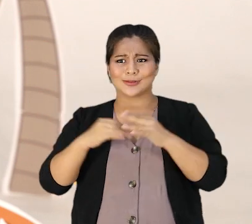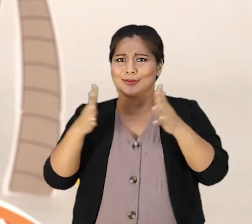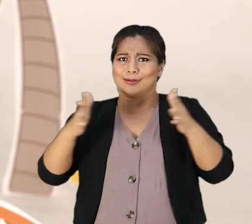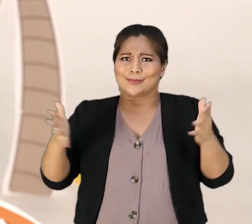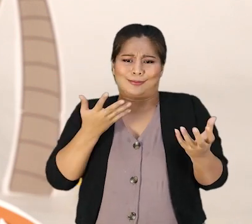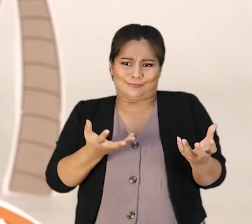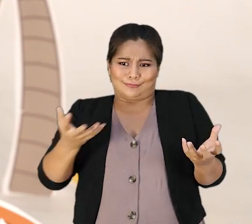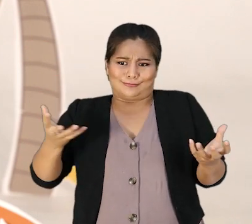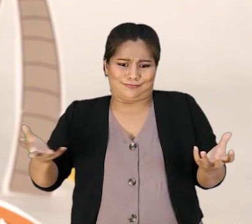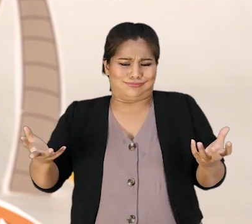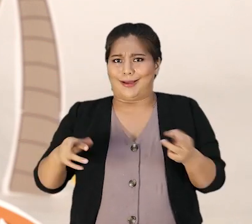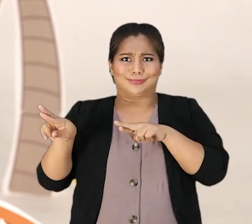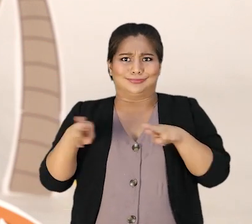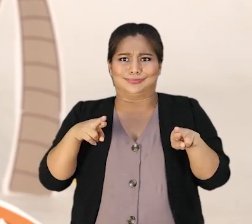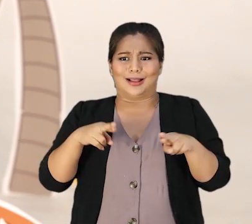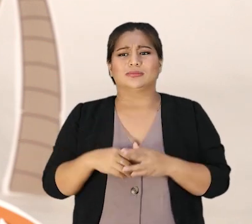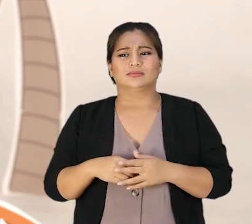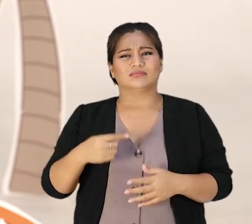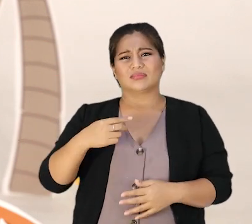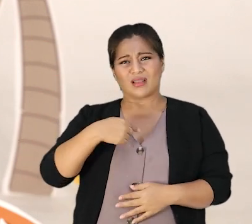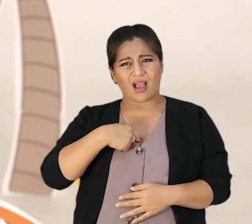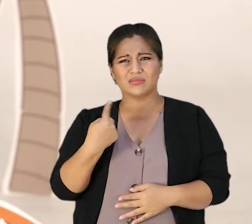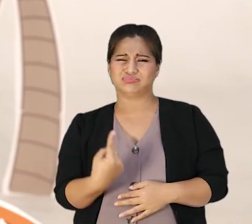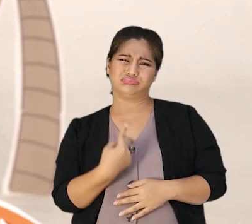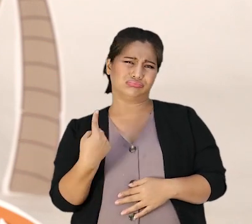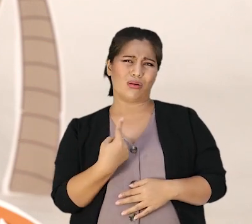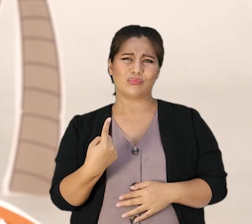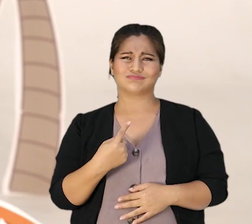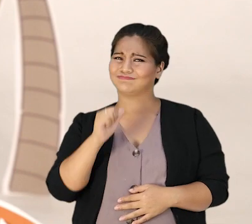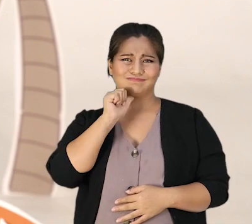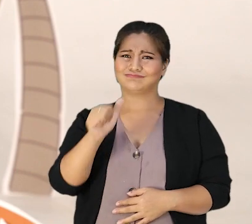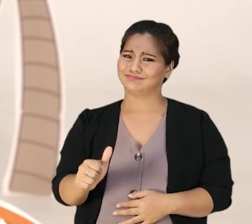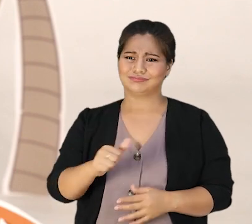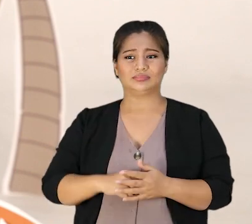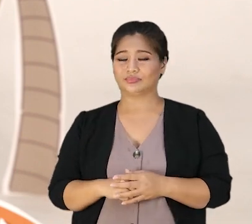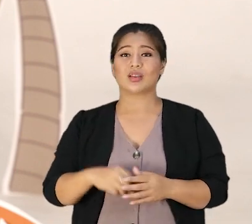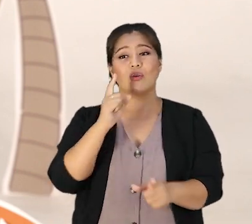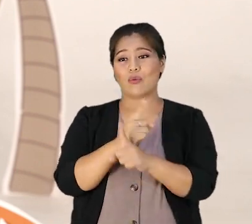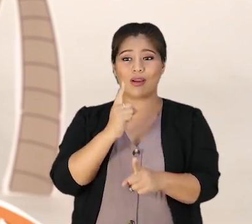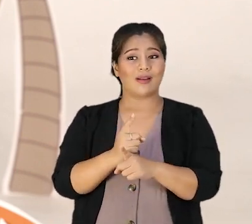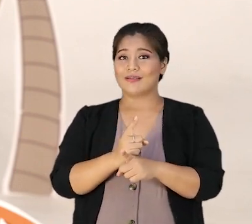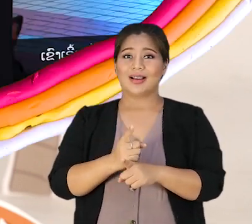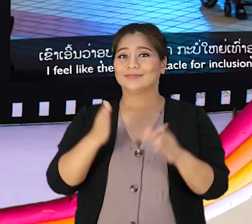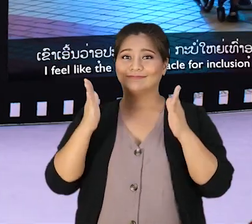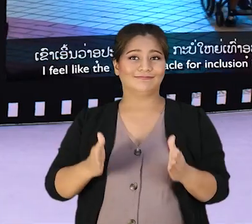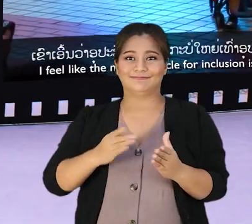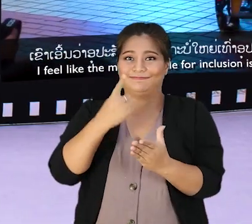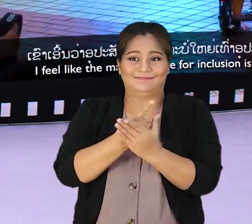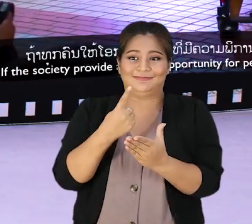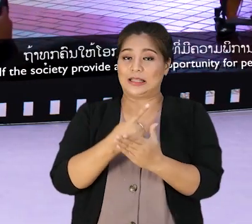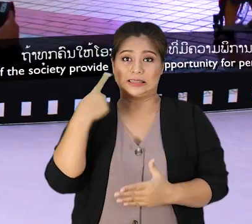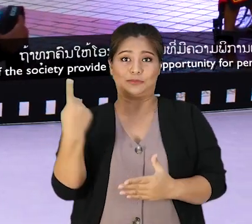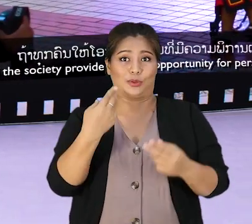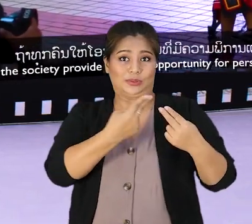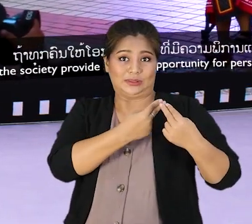Wow, there are so many things to be done. I couldn't do this alone. That's right.